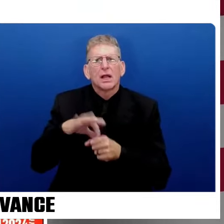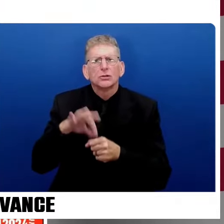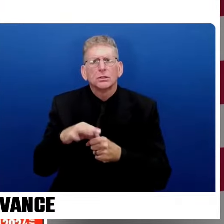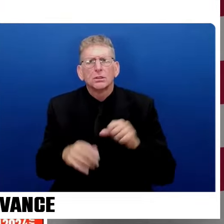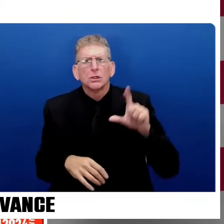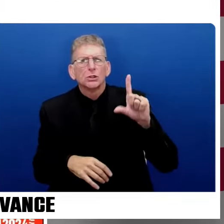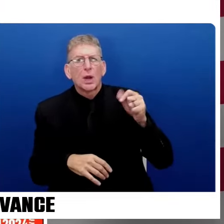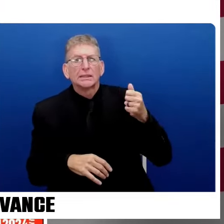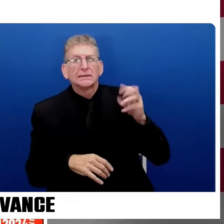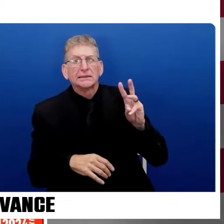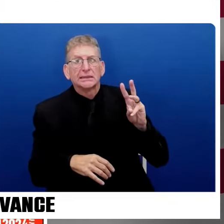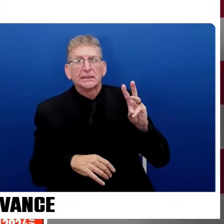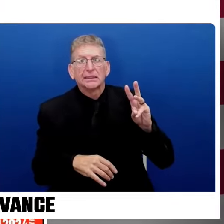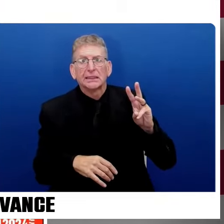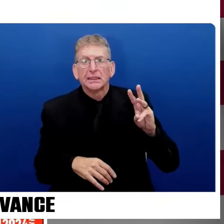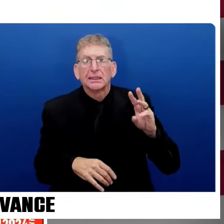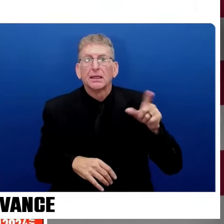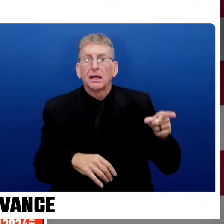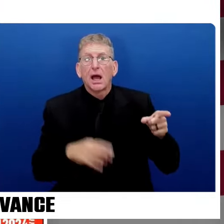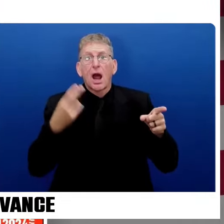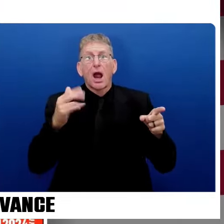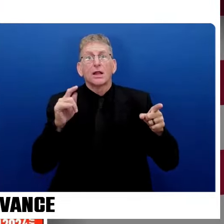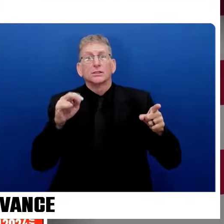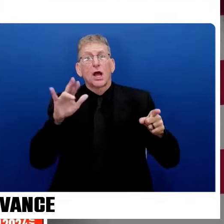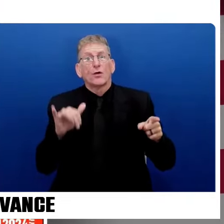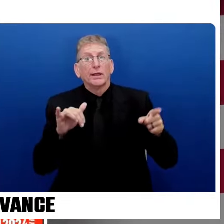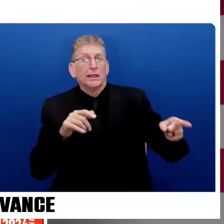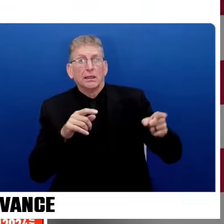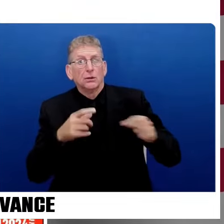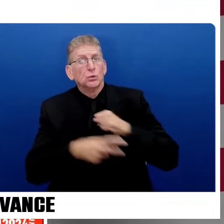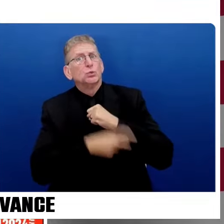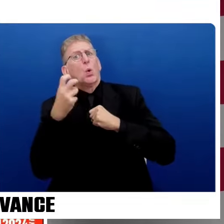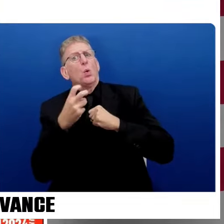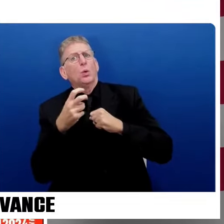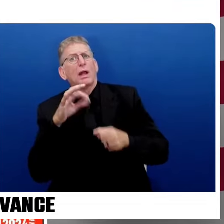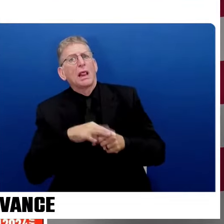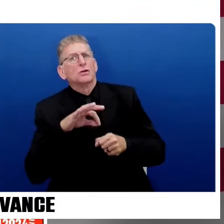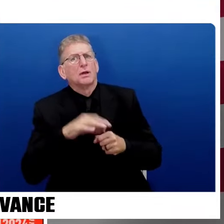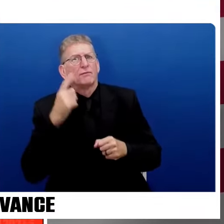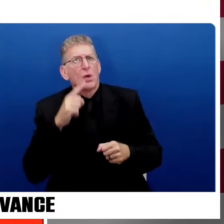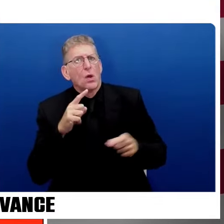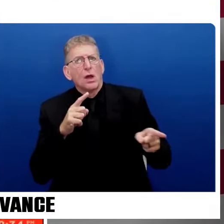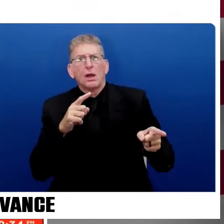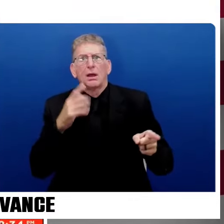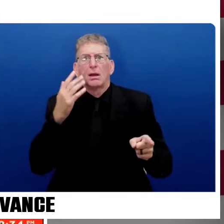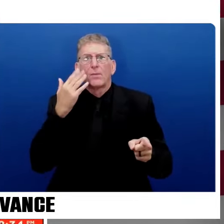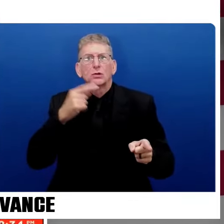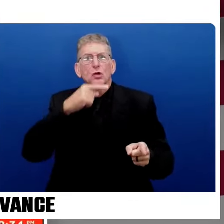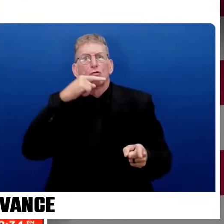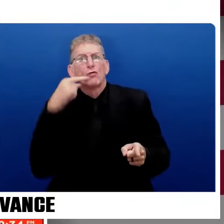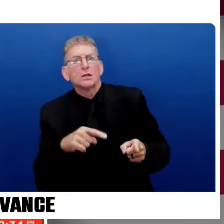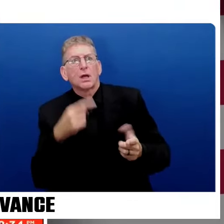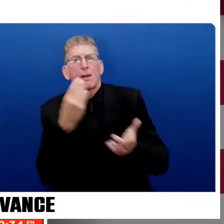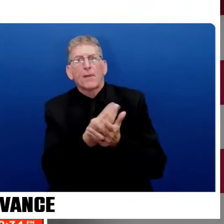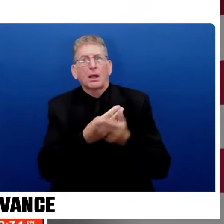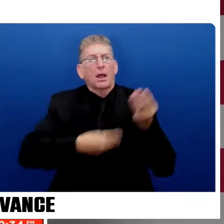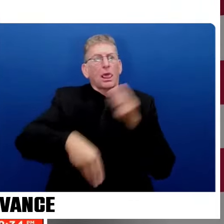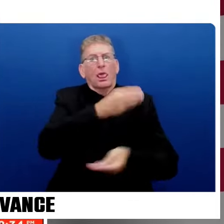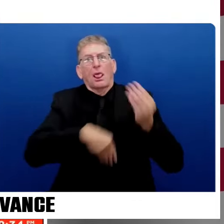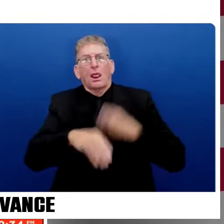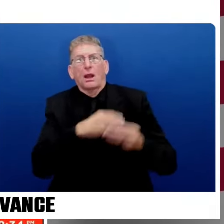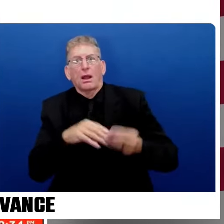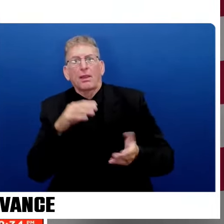Vladimir Putin because the Russians bought like $500,000 worth of Facebook ads. This has been going on for a long time. And if we want to